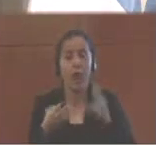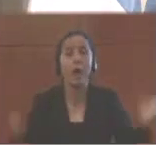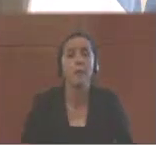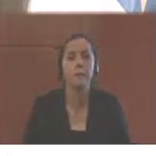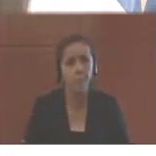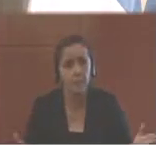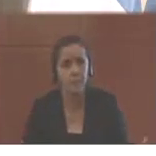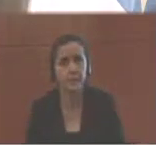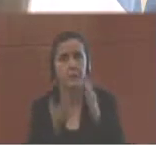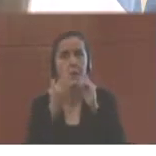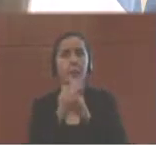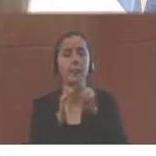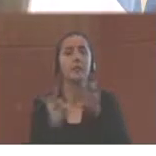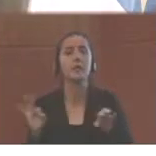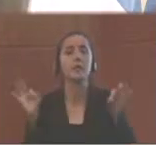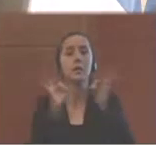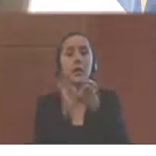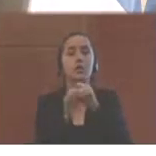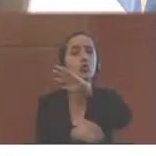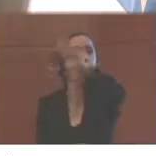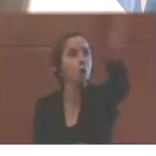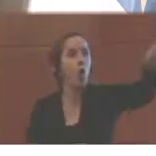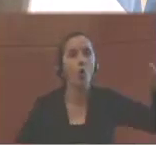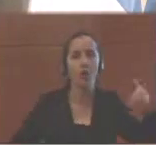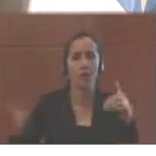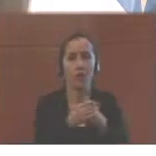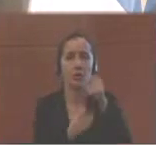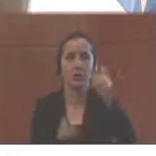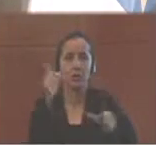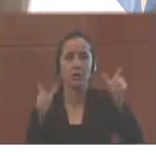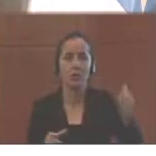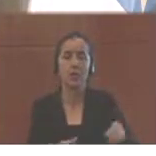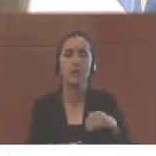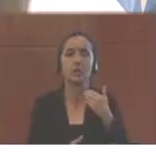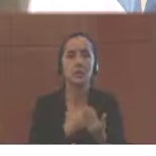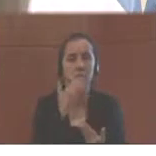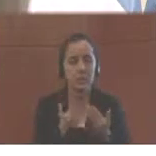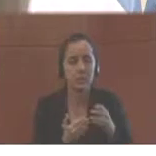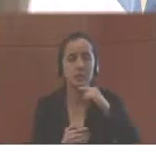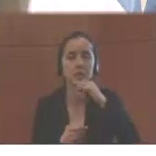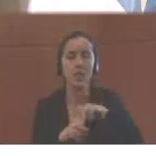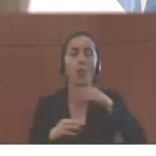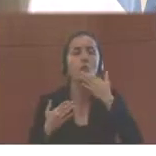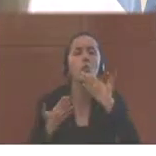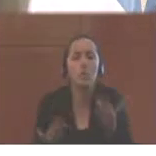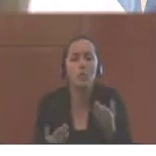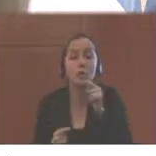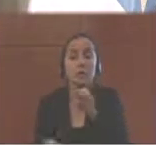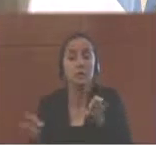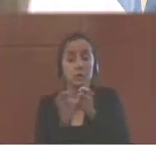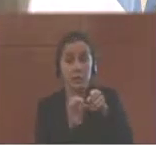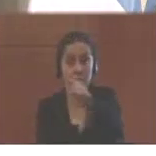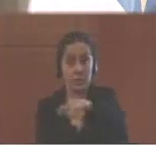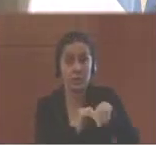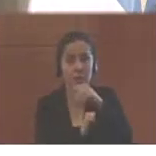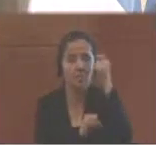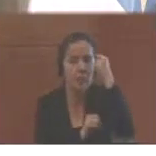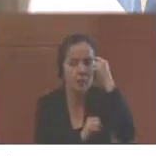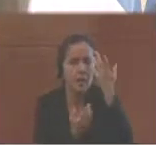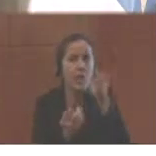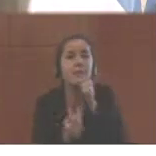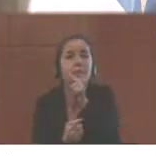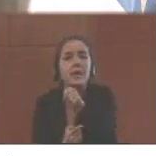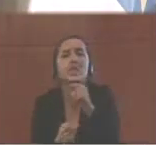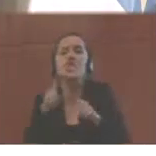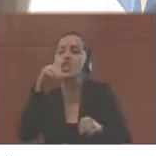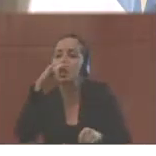finally to promote amongst the humanitarian actors that in their actions to preparing responses that they consider